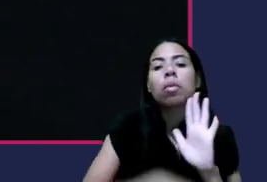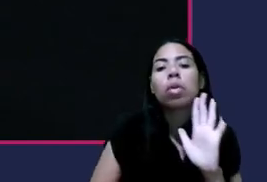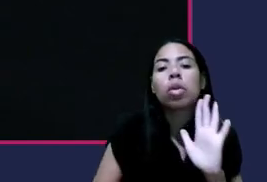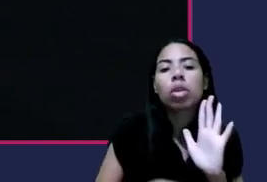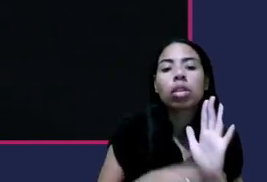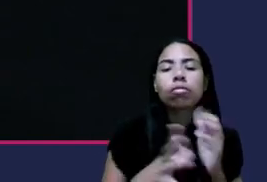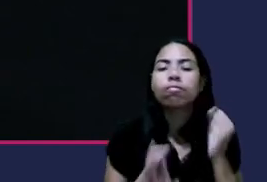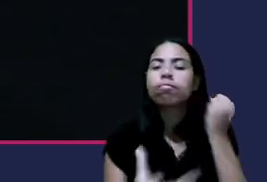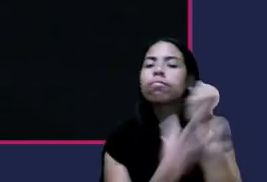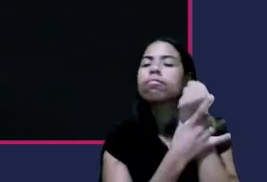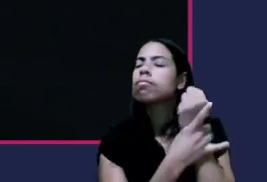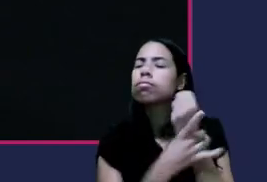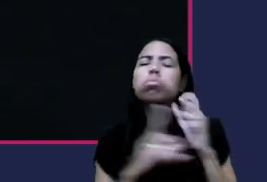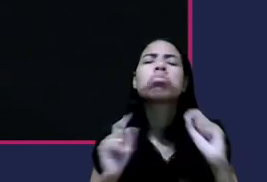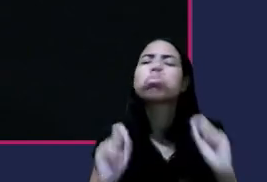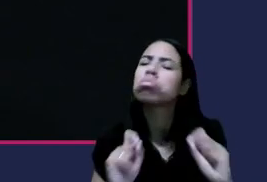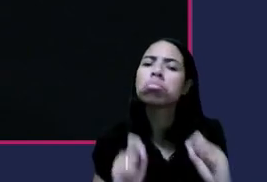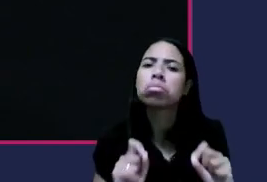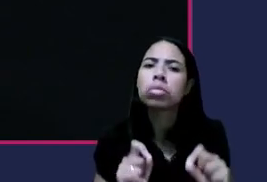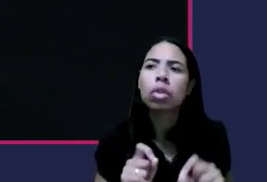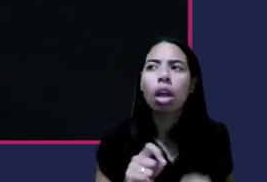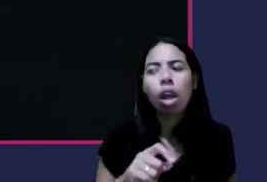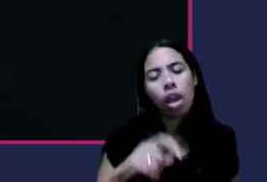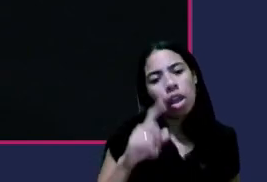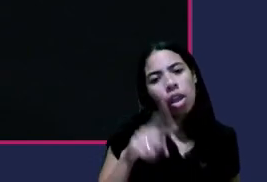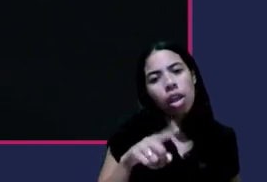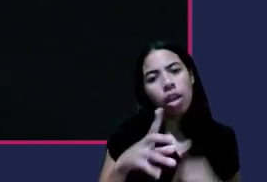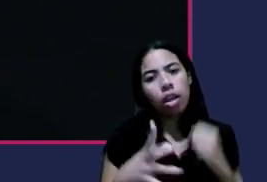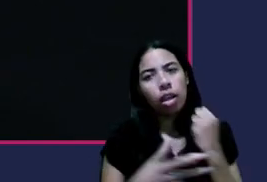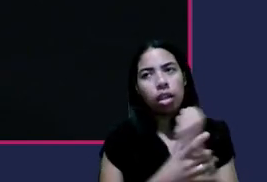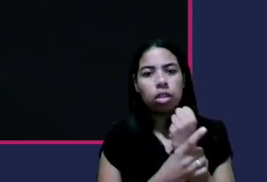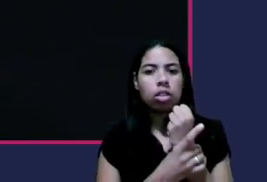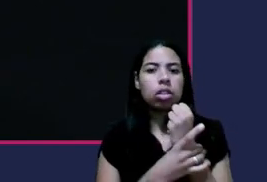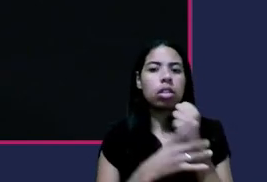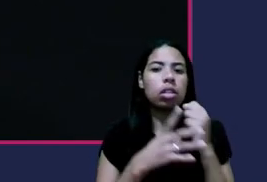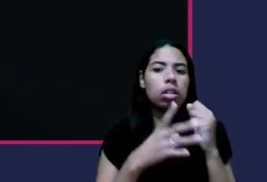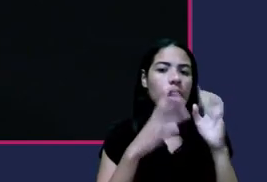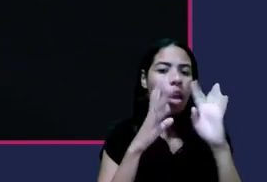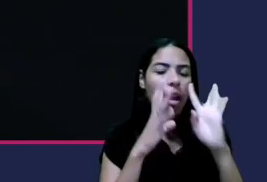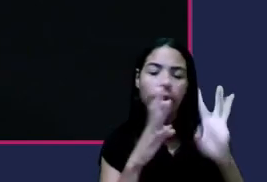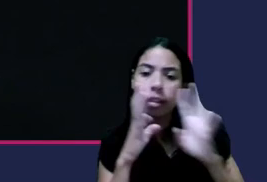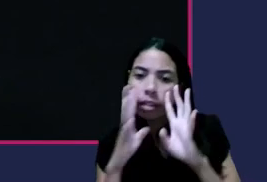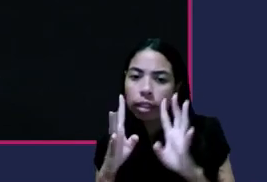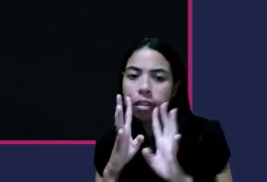this project is going to ensure. It will ensure